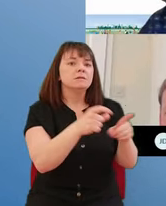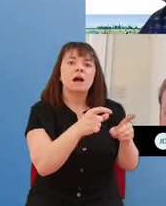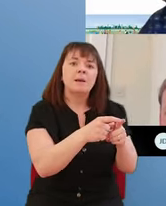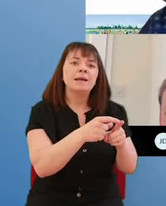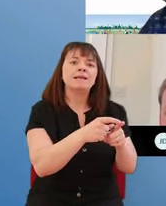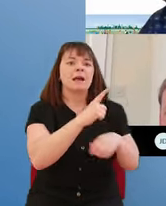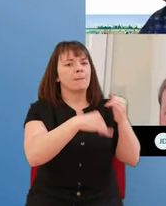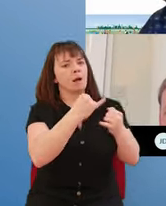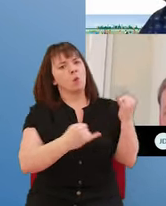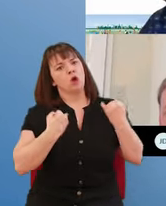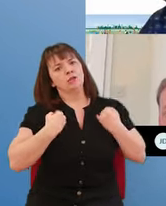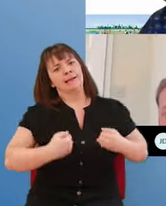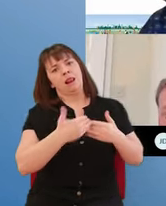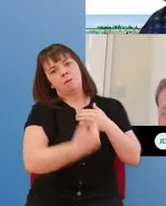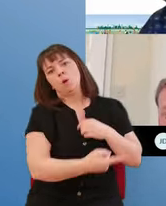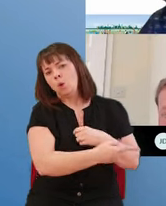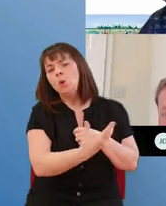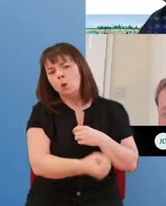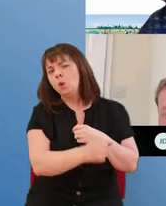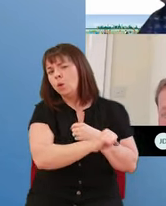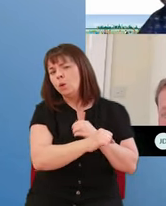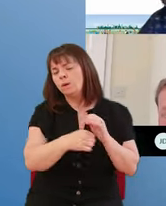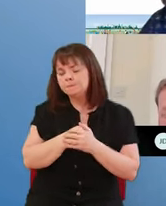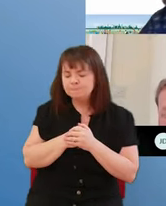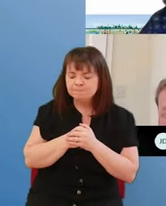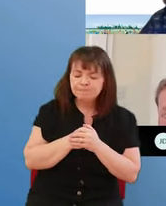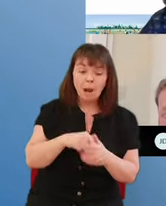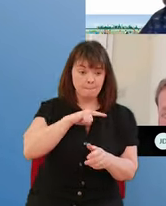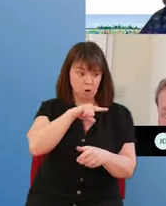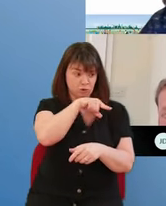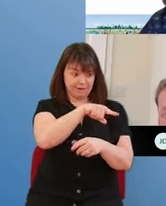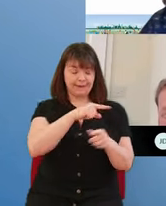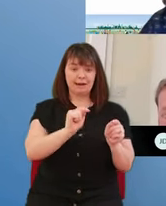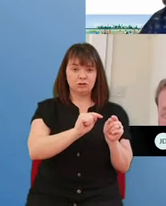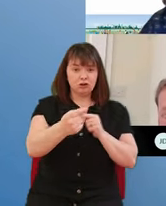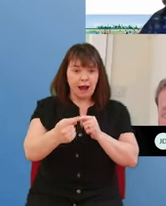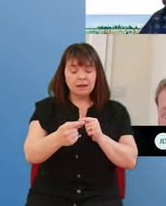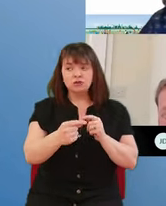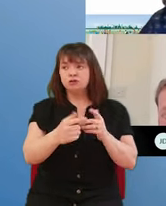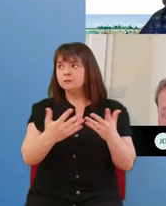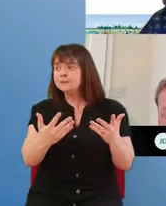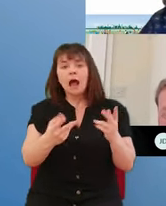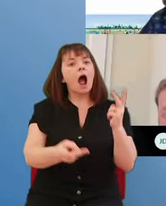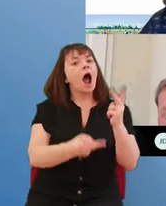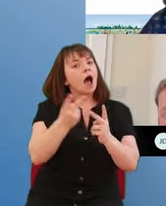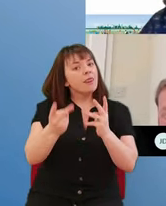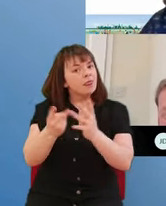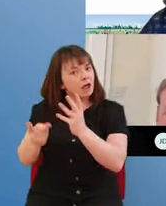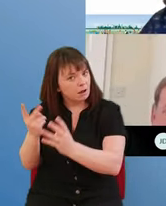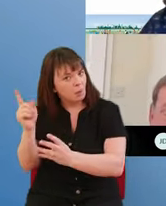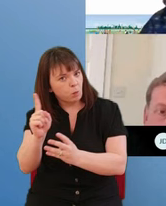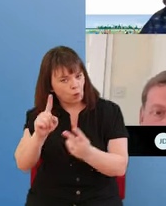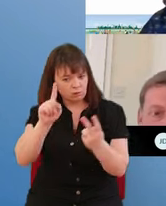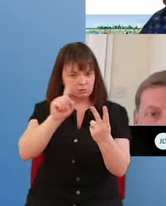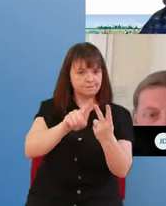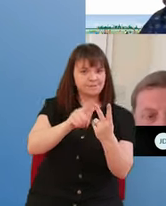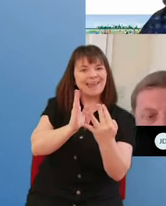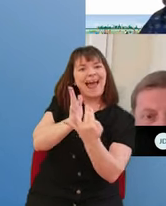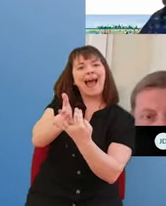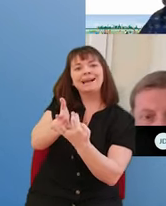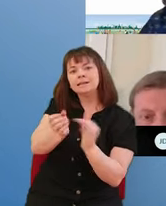terms of accessing services. The impact of the coronavirus on diabetes services in primary care and in secondary care has been